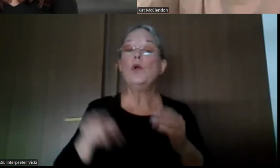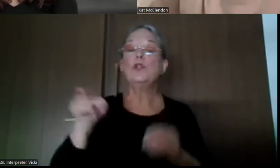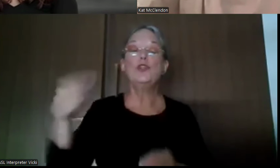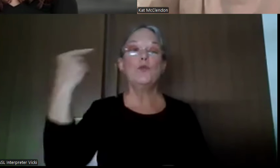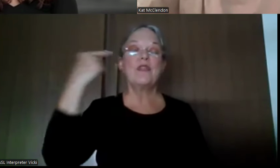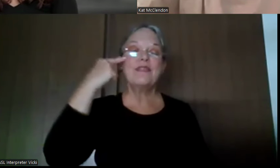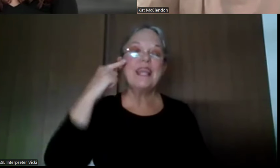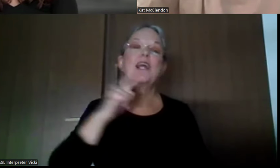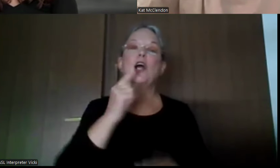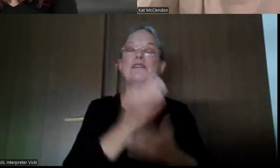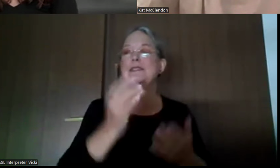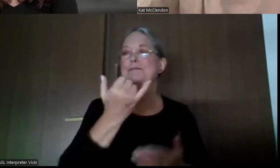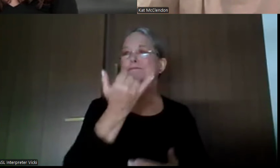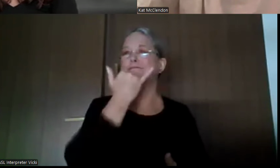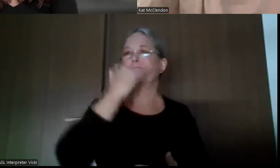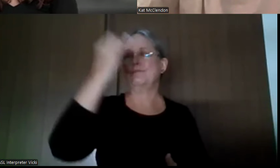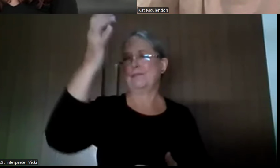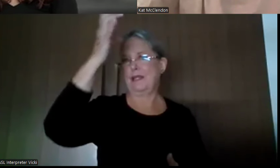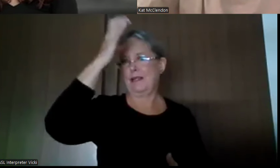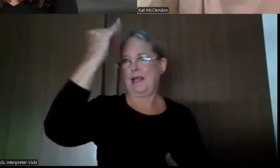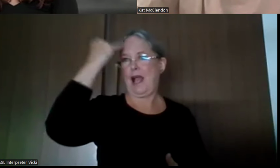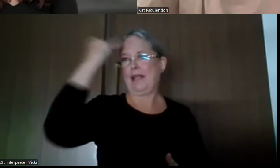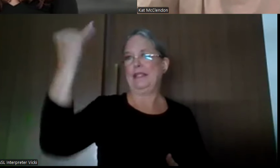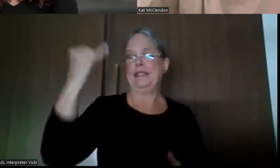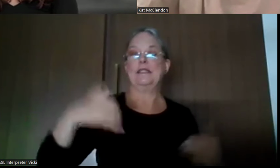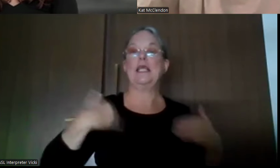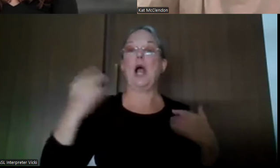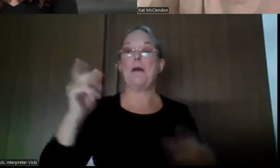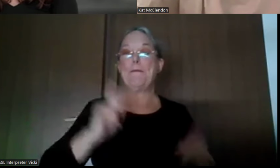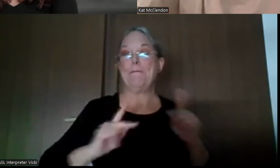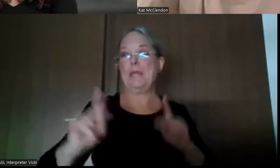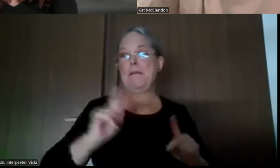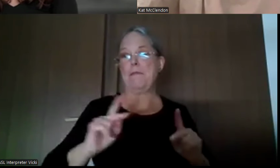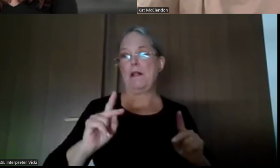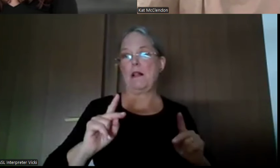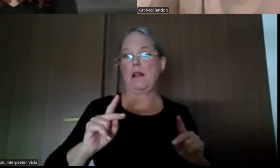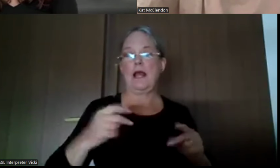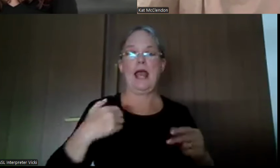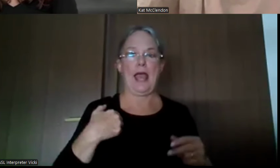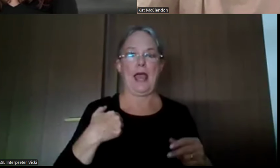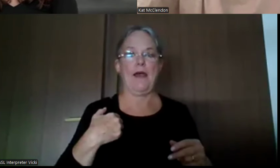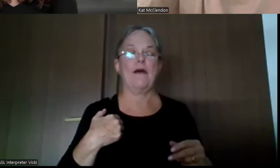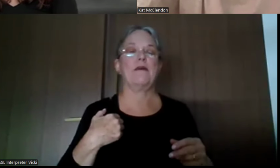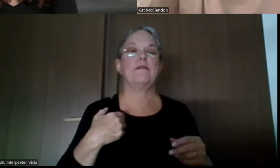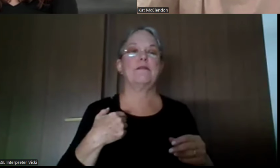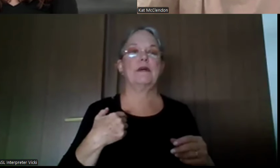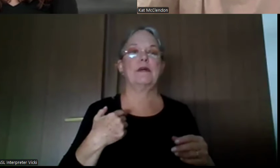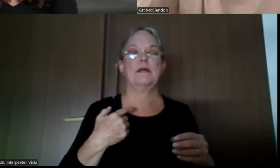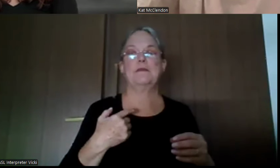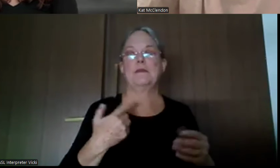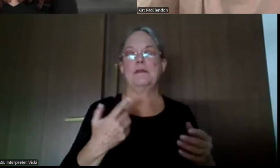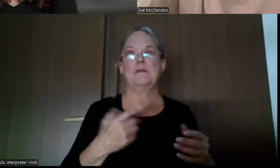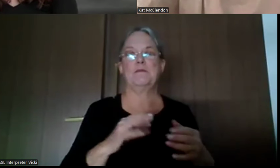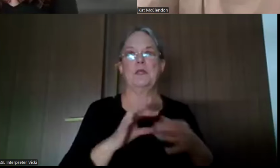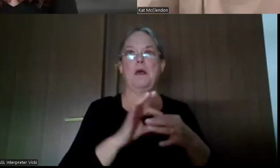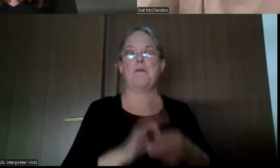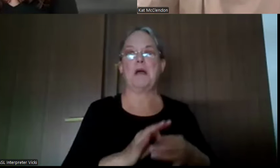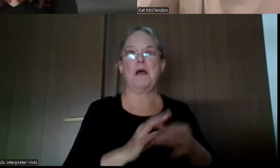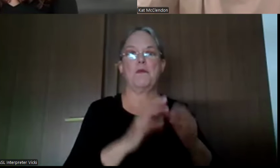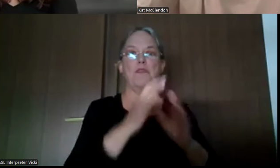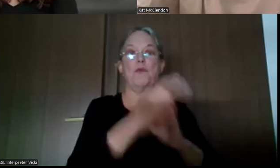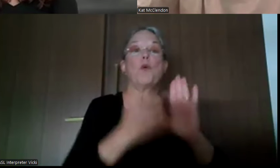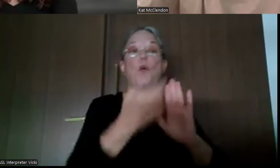some misconceptions young people like have about the role of money in a relationship?